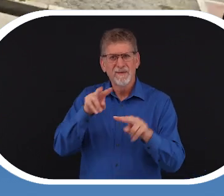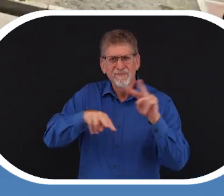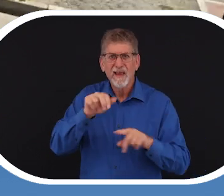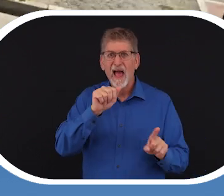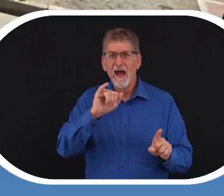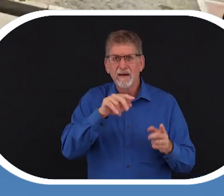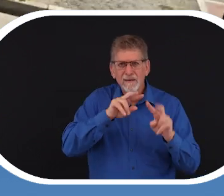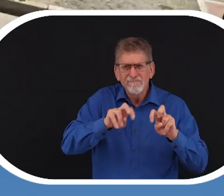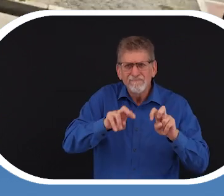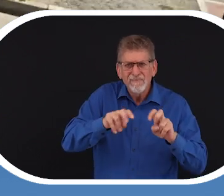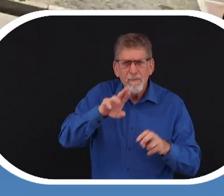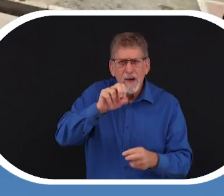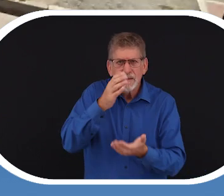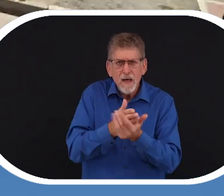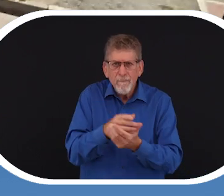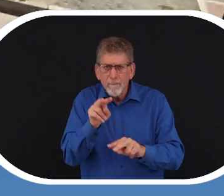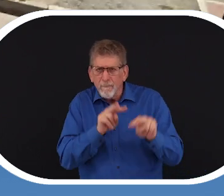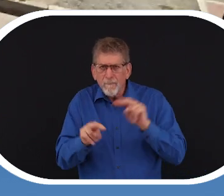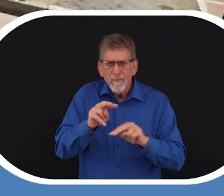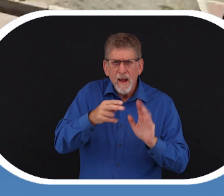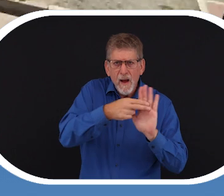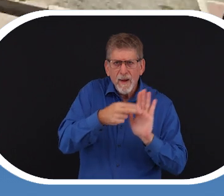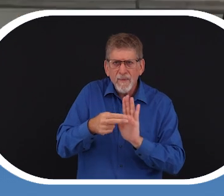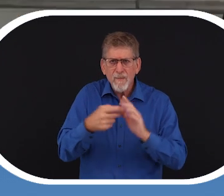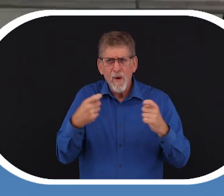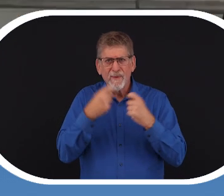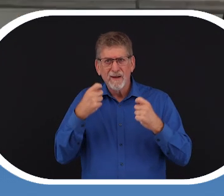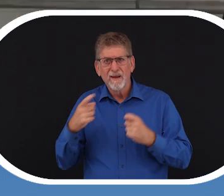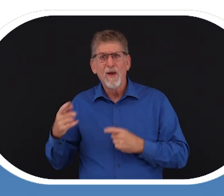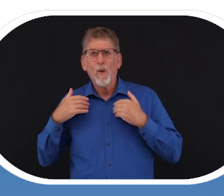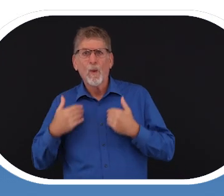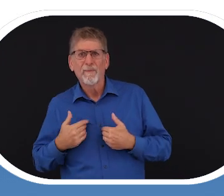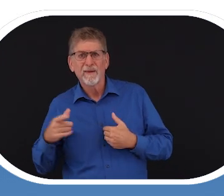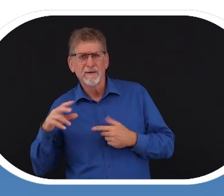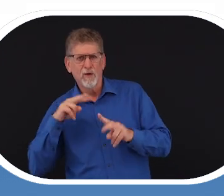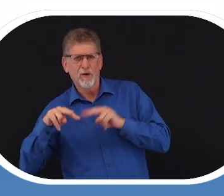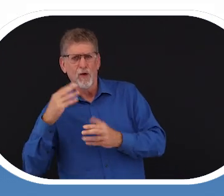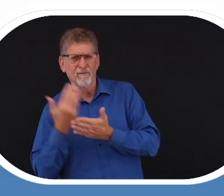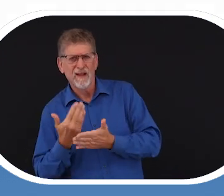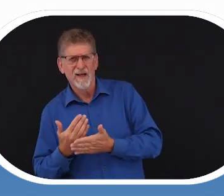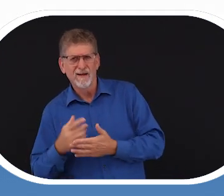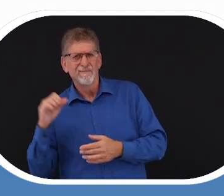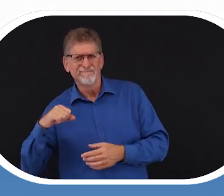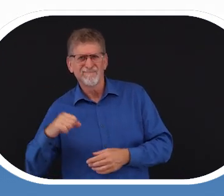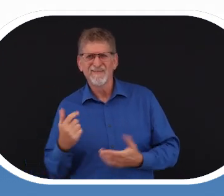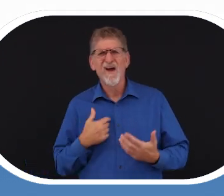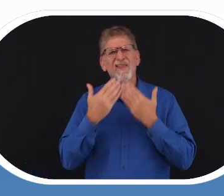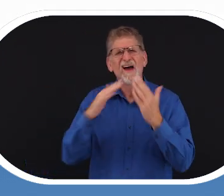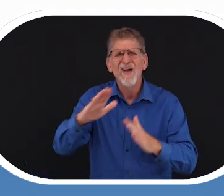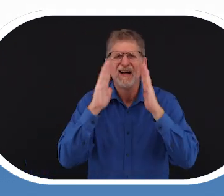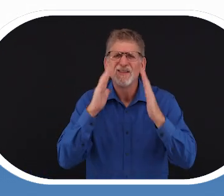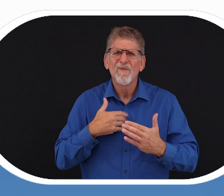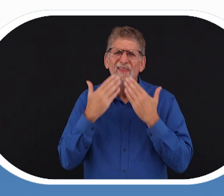labels automatically, and then a human is doing review and validation. With that, I wanted to thank you for your attention. I wanted